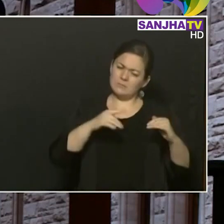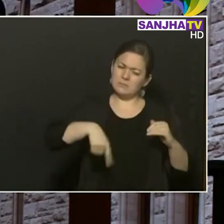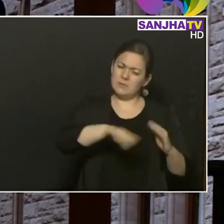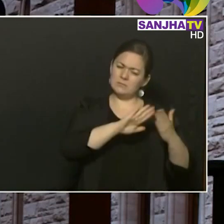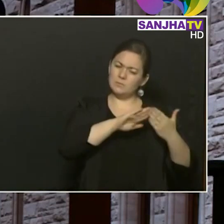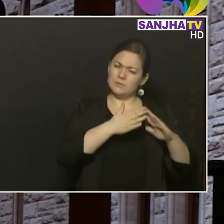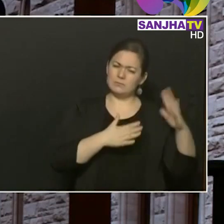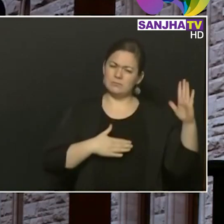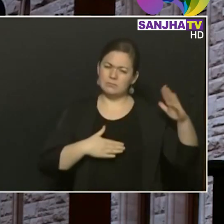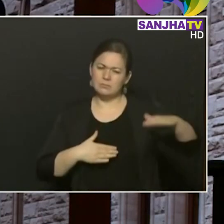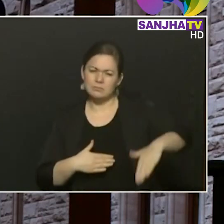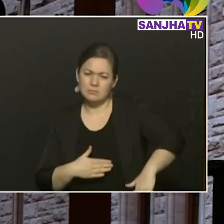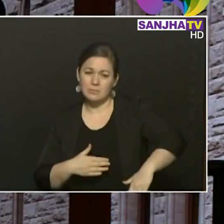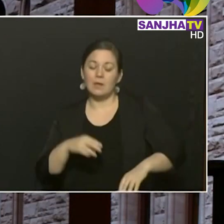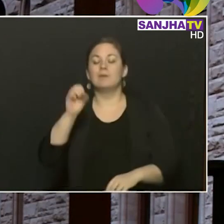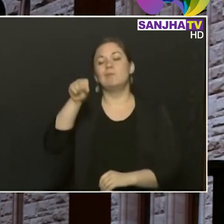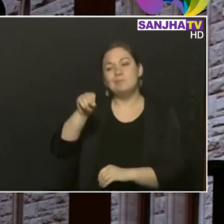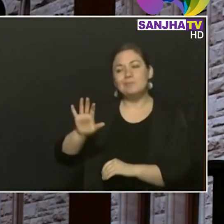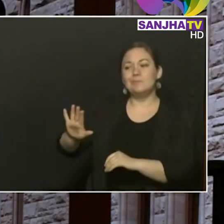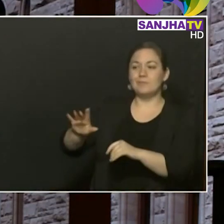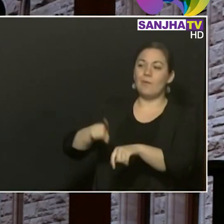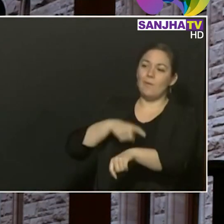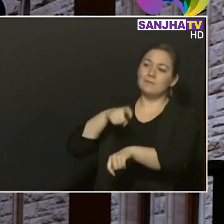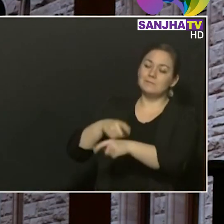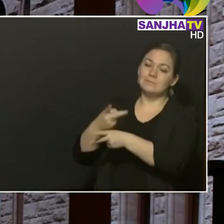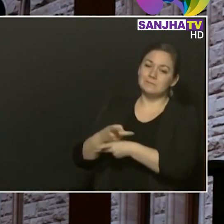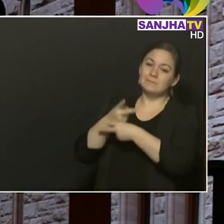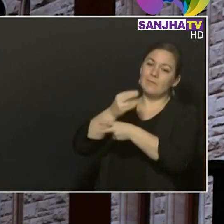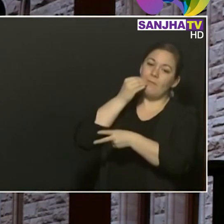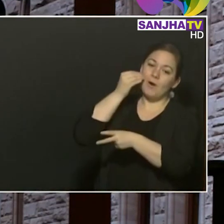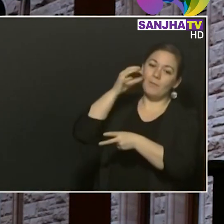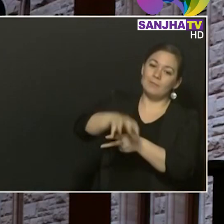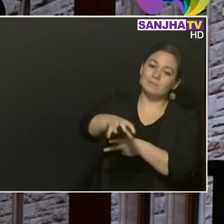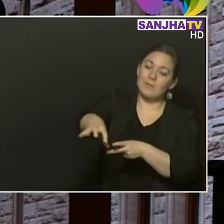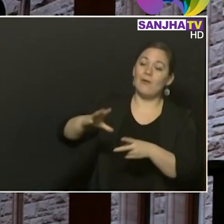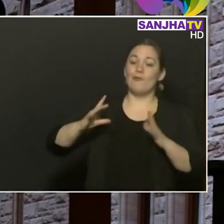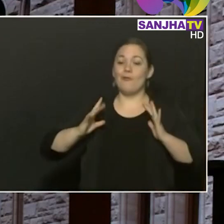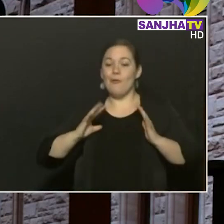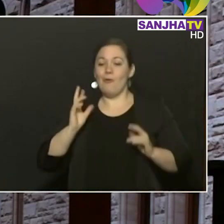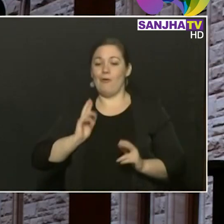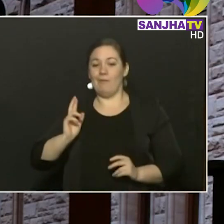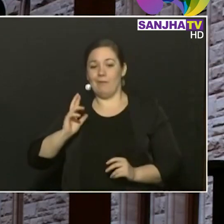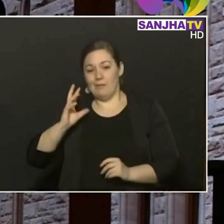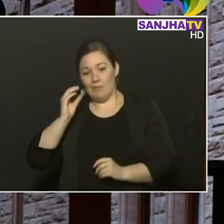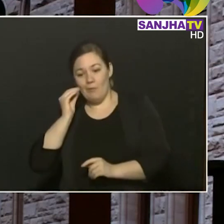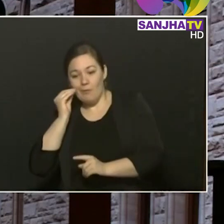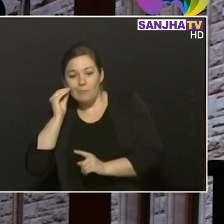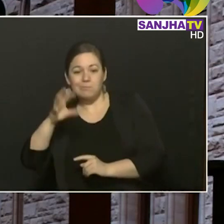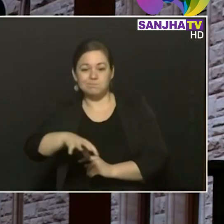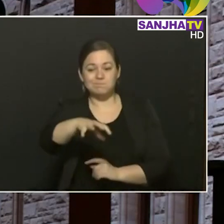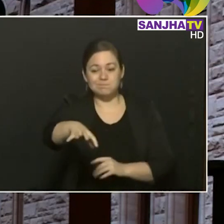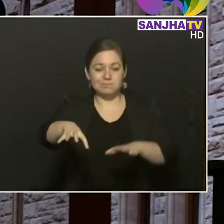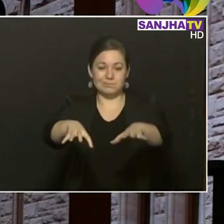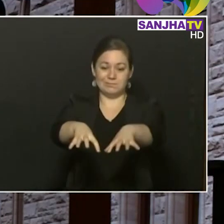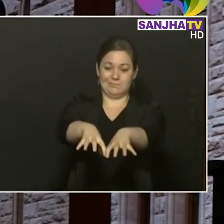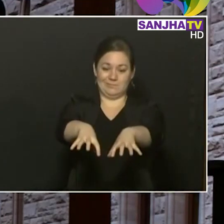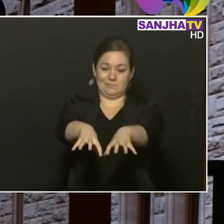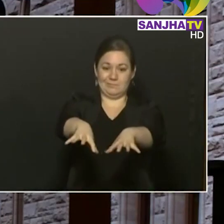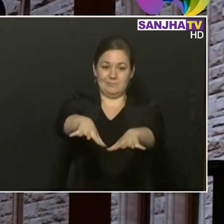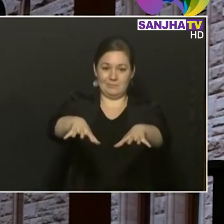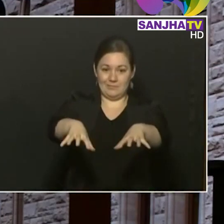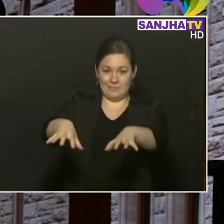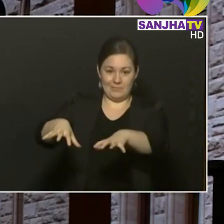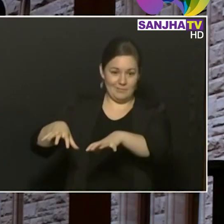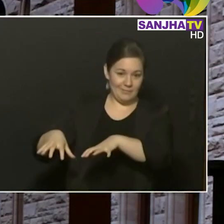facilities, some in our retirement homes, and we're working on our congregate settings. So that's a separate issue there, and that's an ongoing one we're trying to deal with